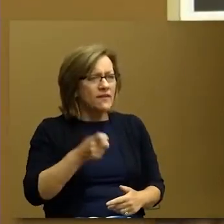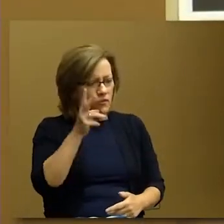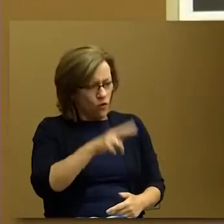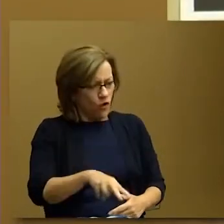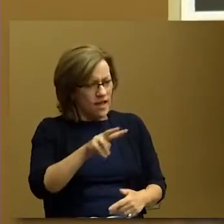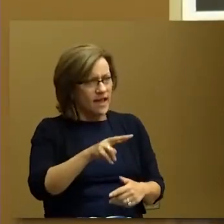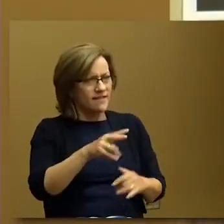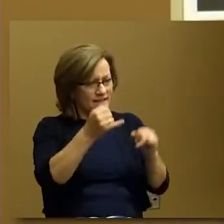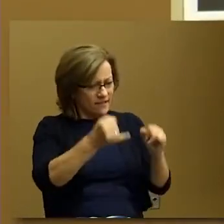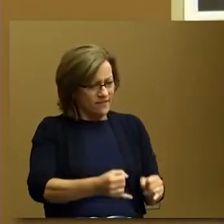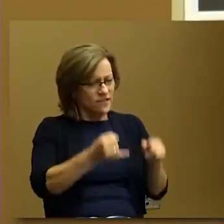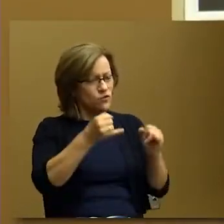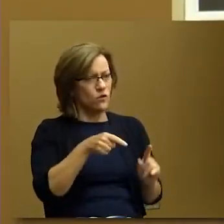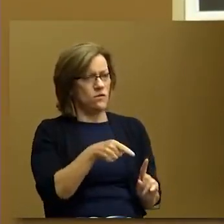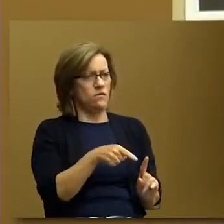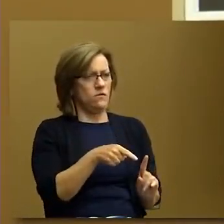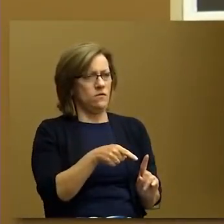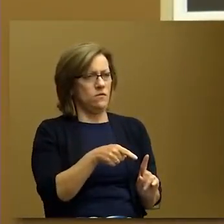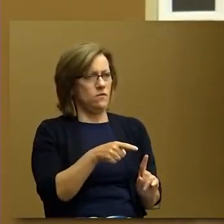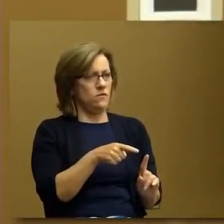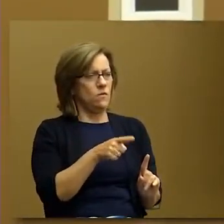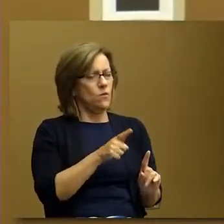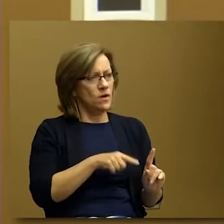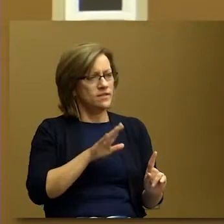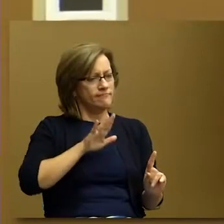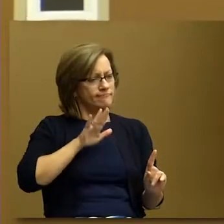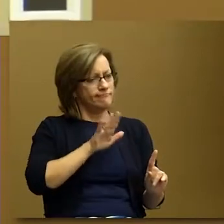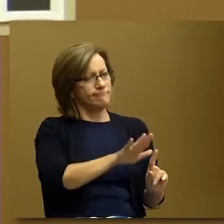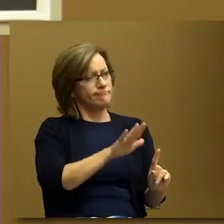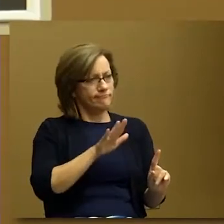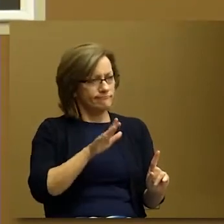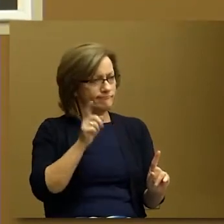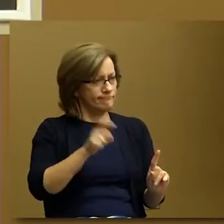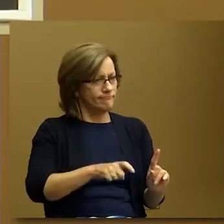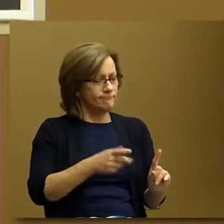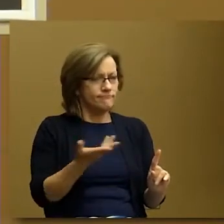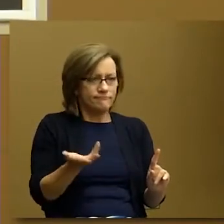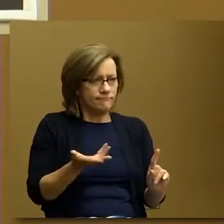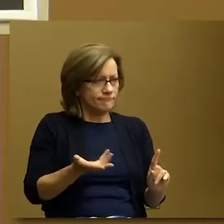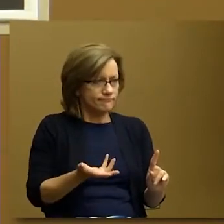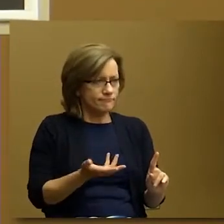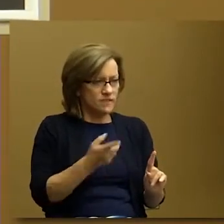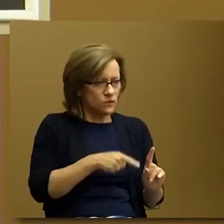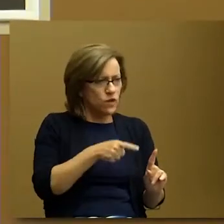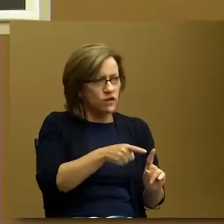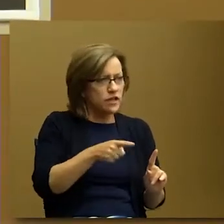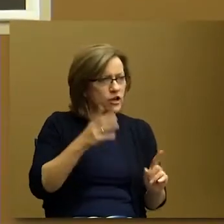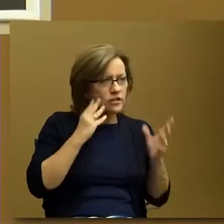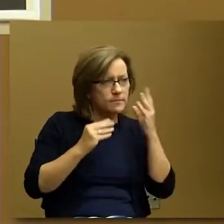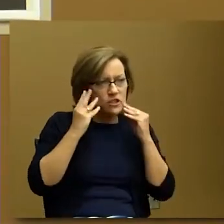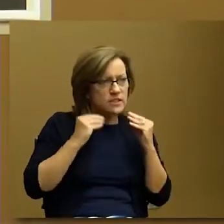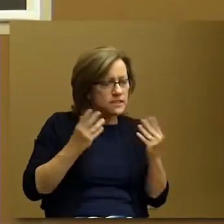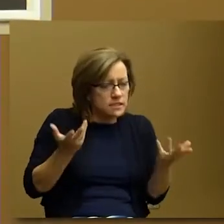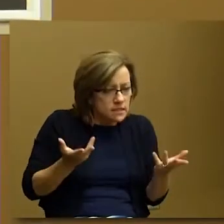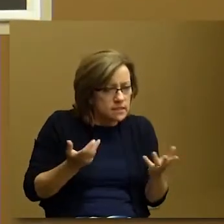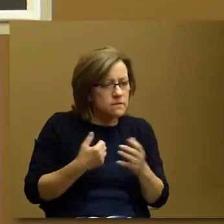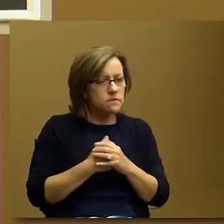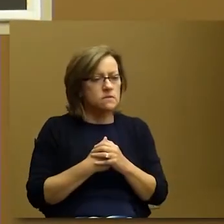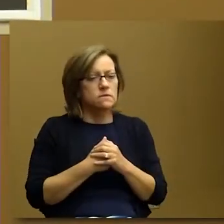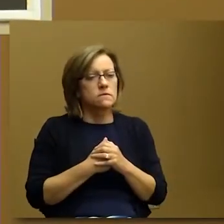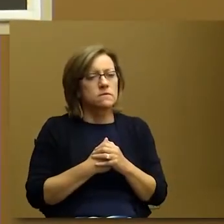themselves and think about what it is they're getting out of it,